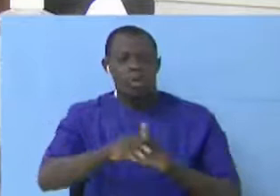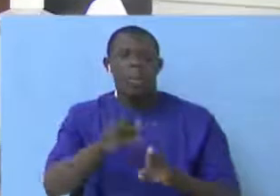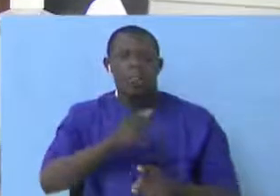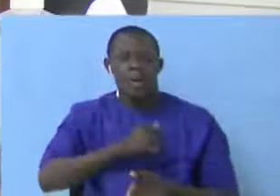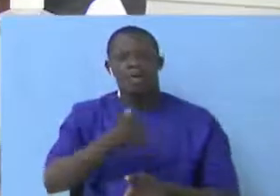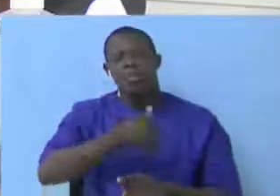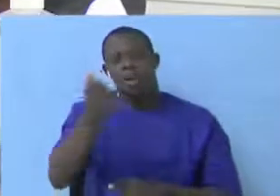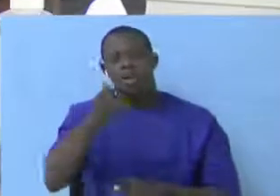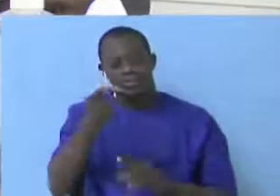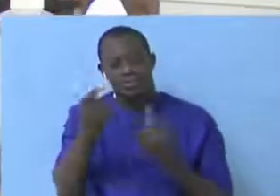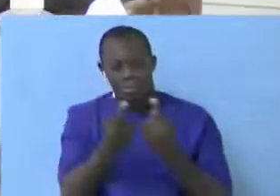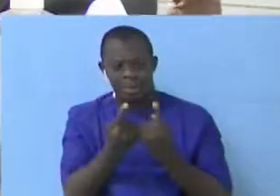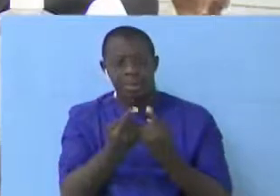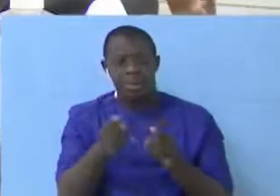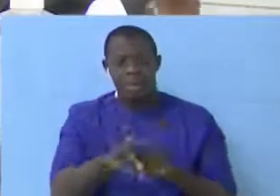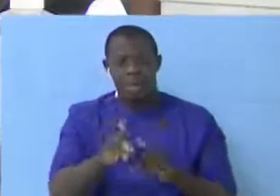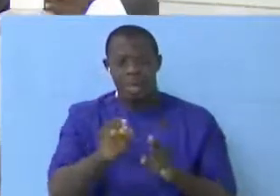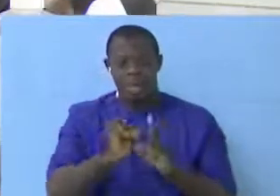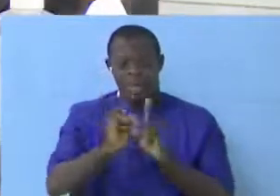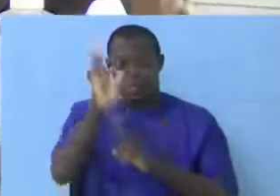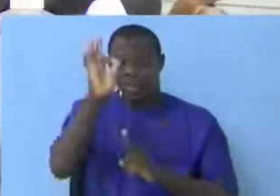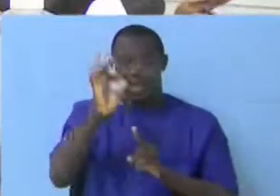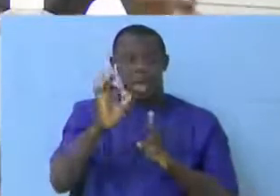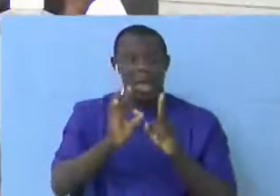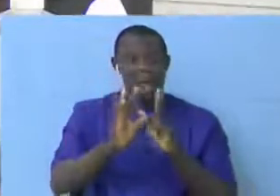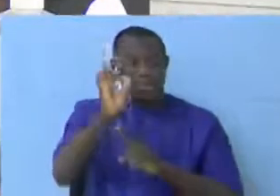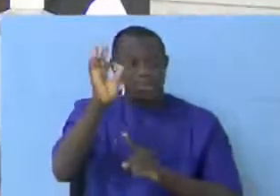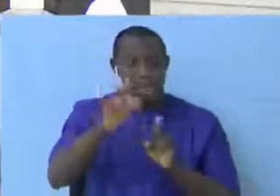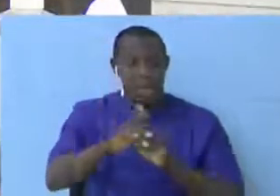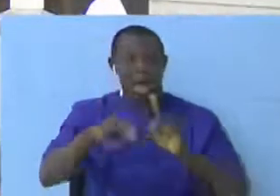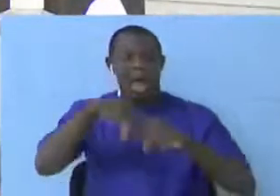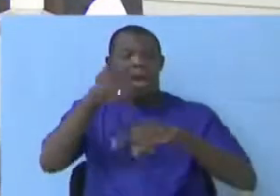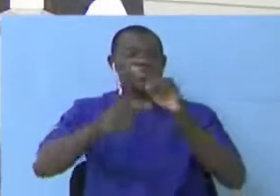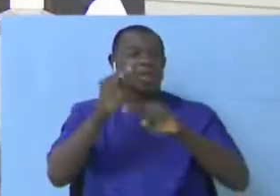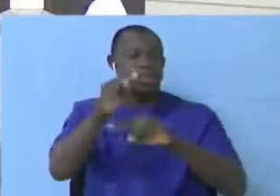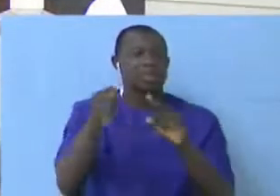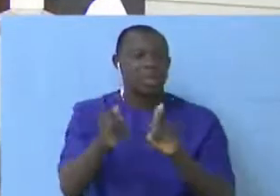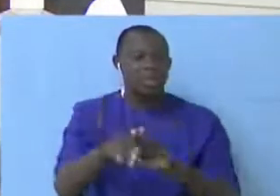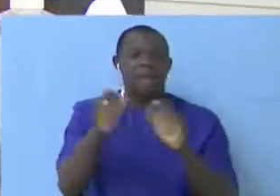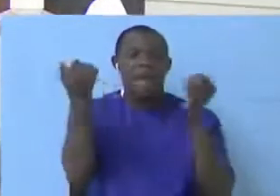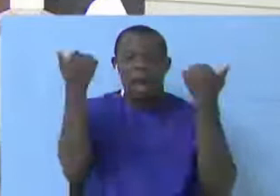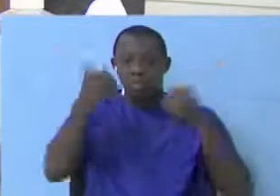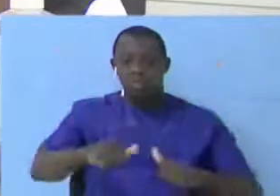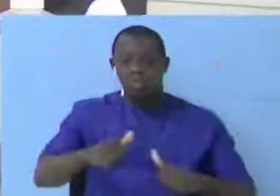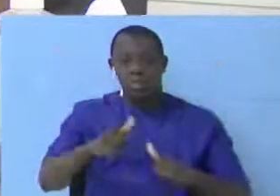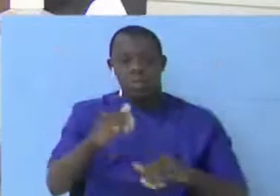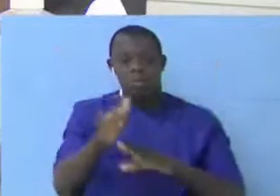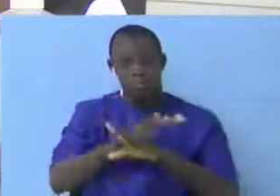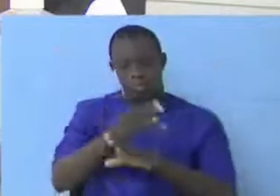postings also, especially after this event or shortly before this event, 2005.